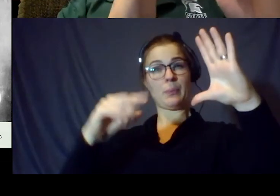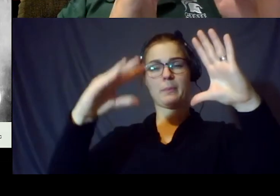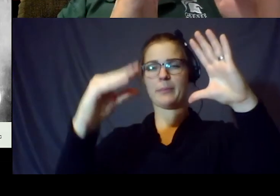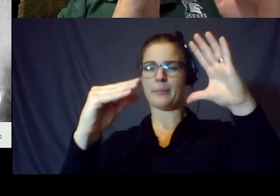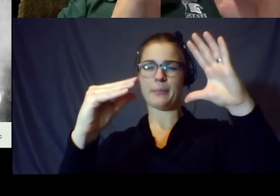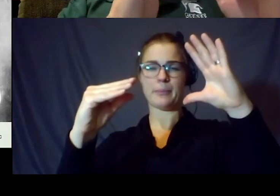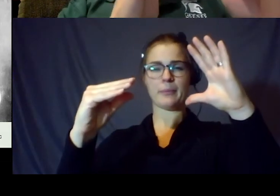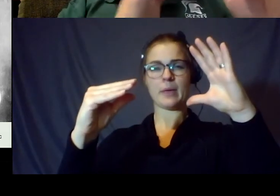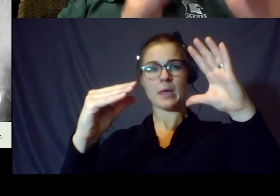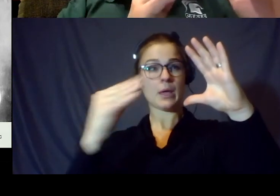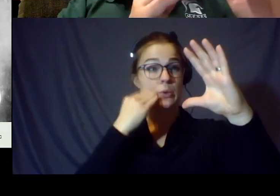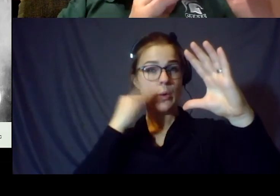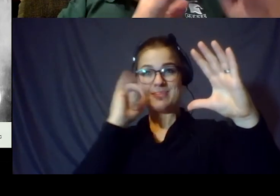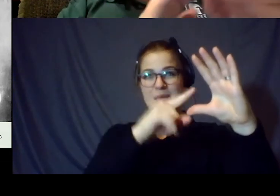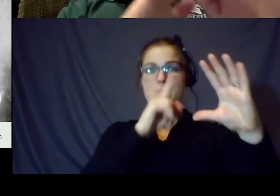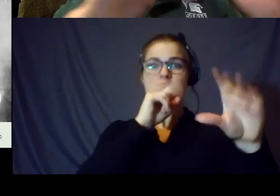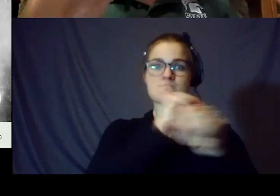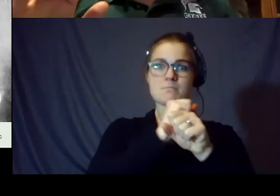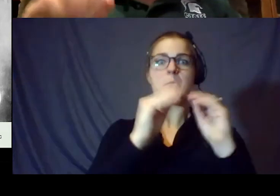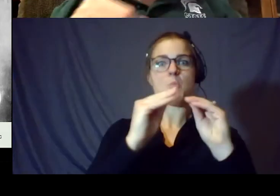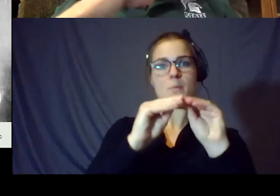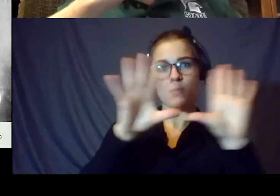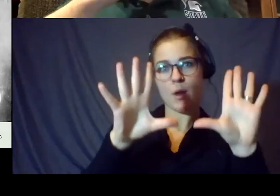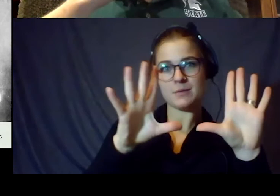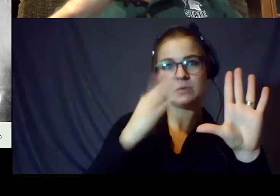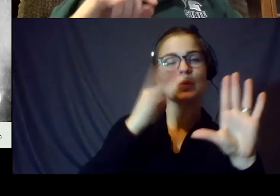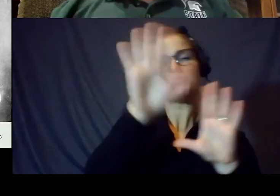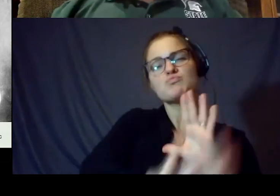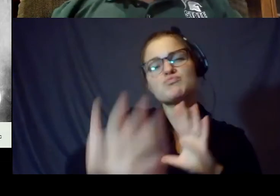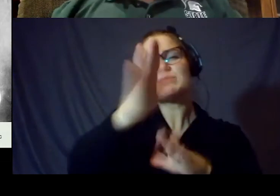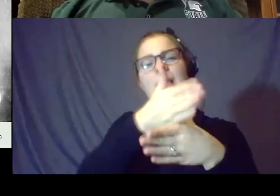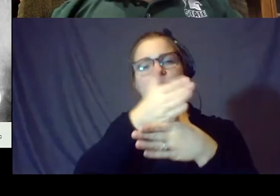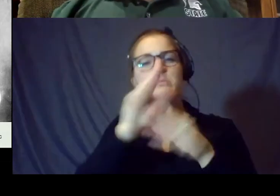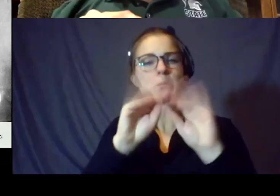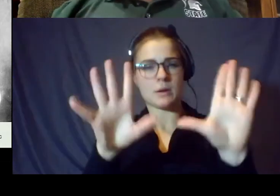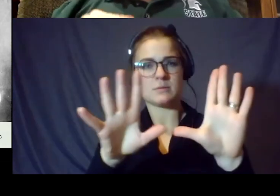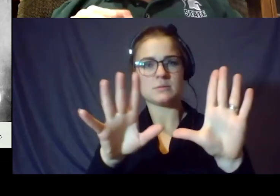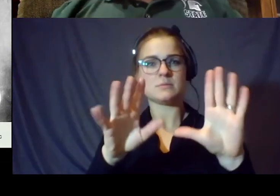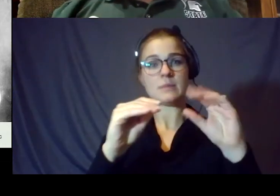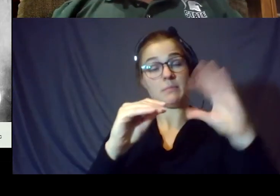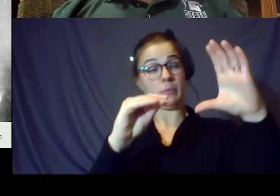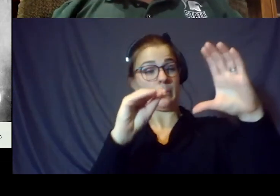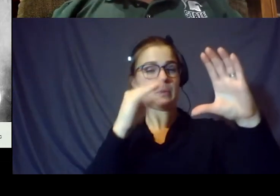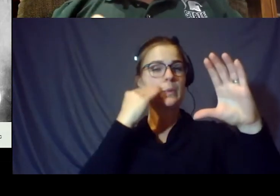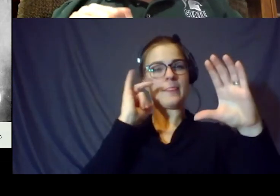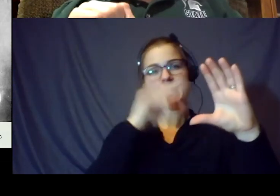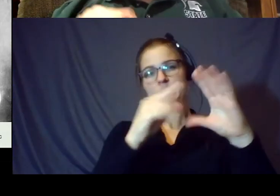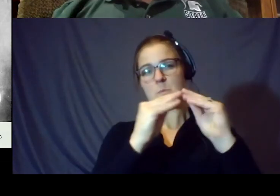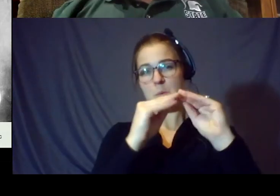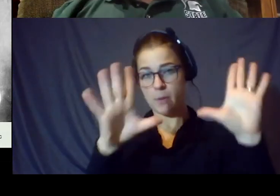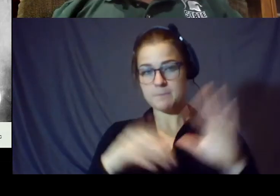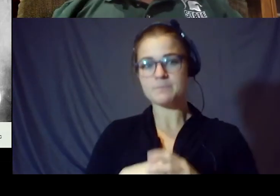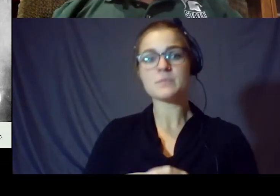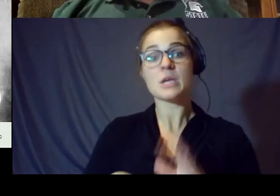the absolute brightness, but you know the relative brightness of all of them. So she found Cepheid variables